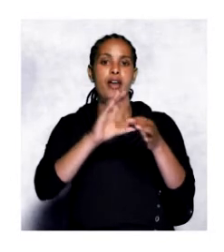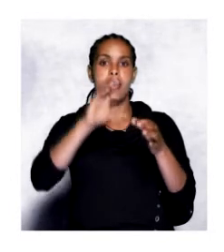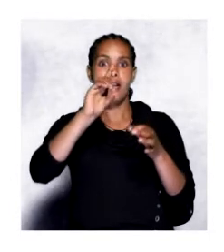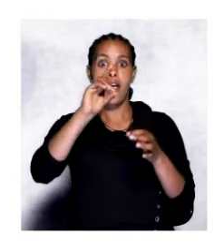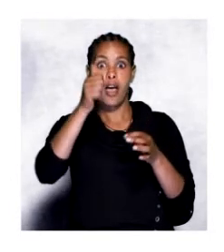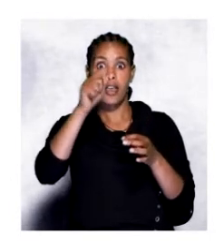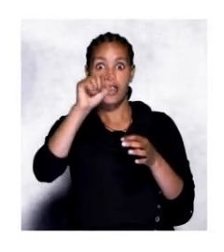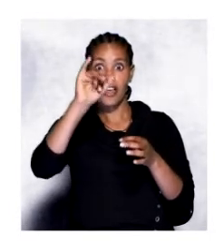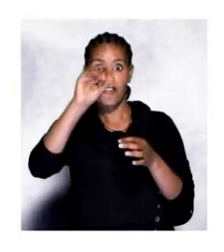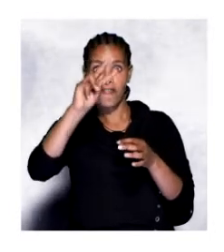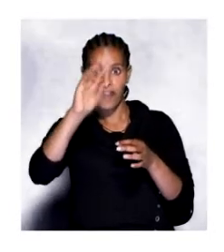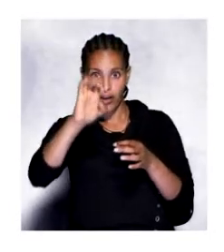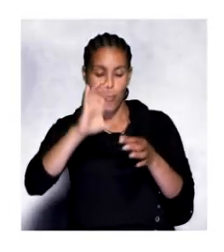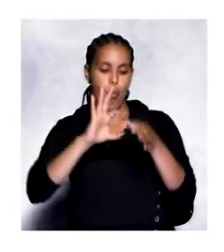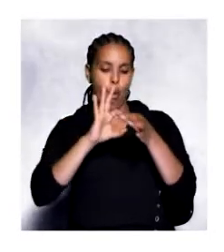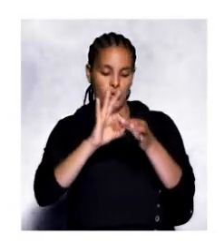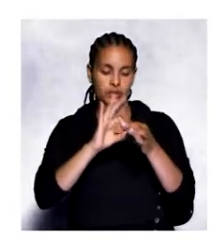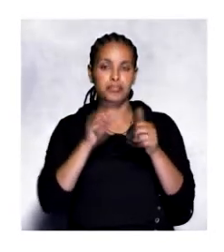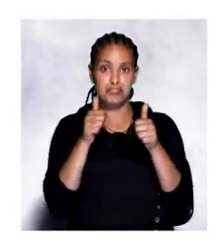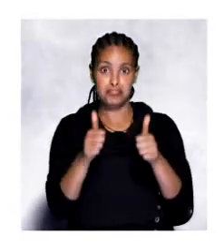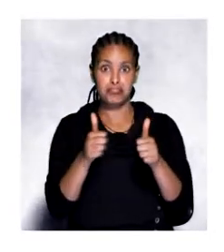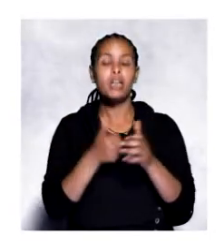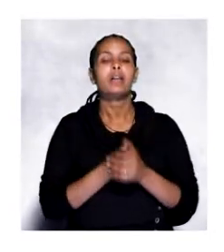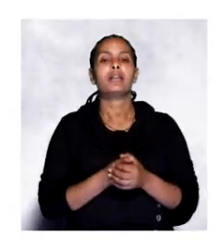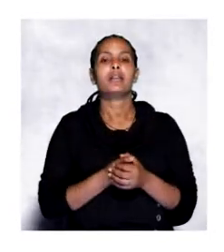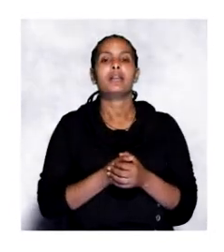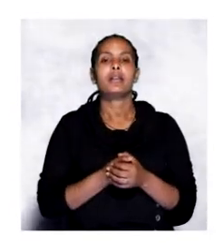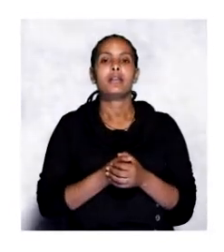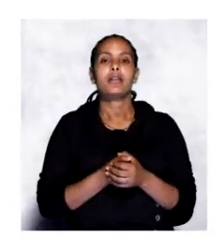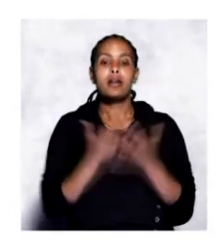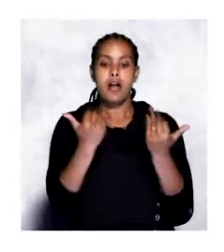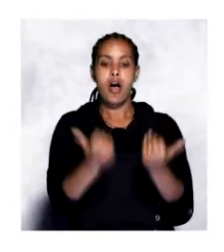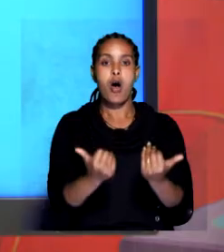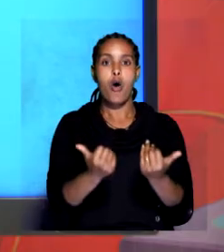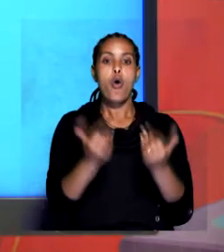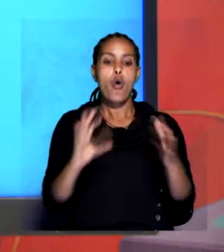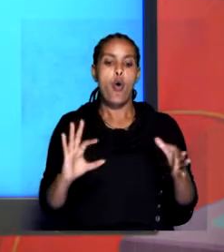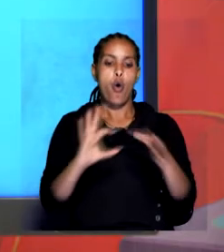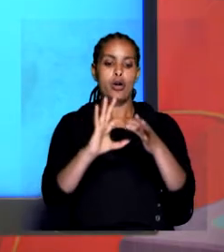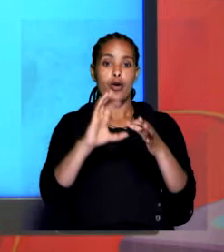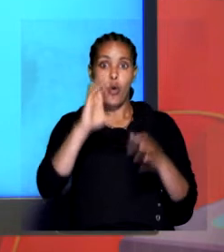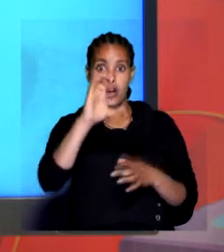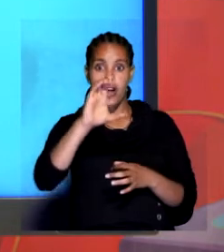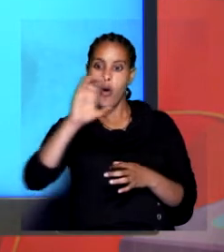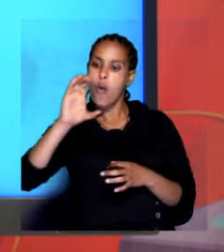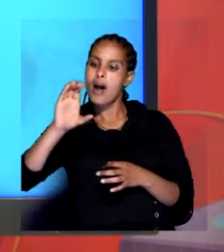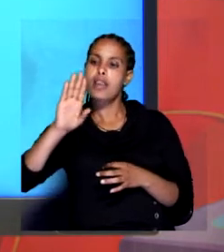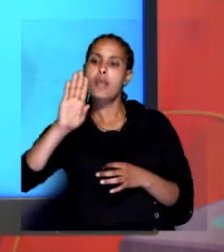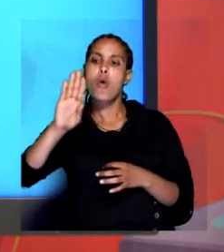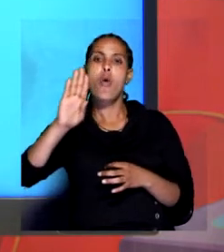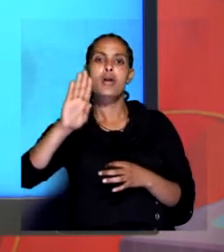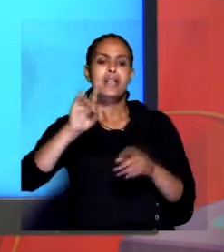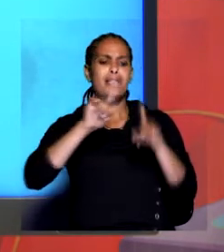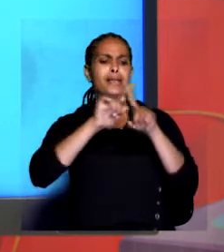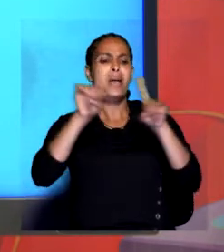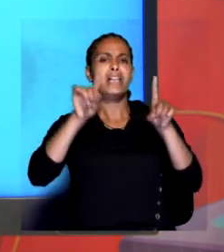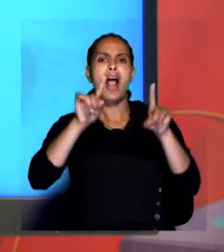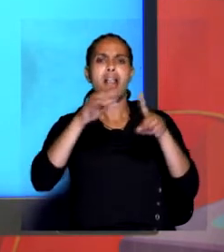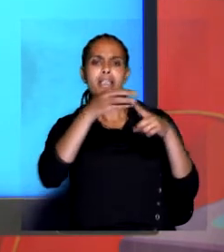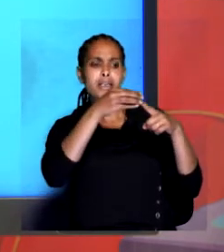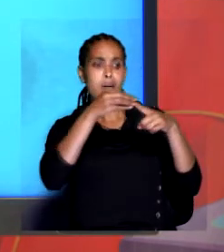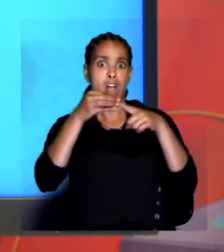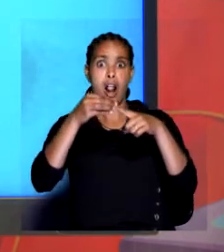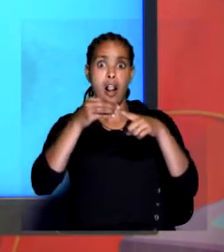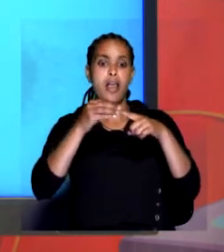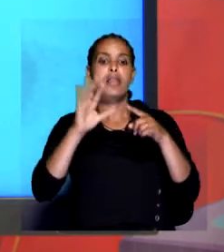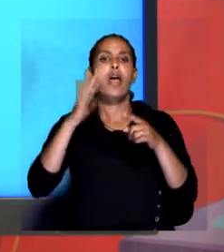Dative bond. Now, coordinate covalent bond is a special type of covalent